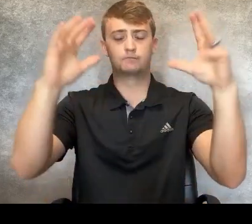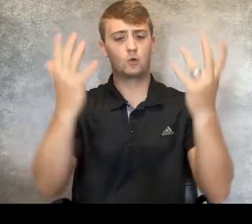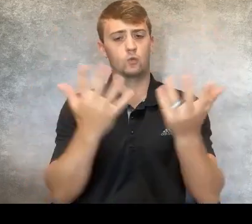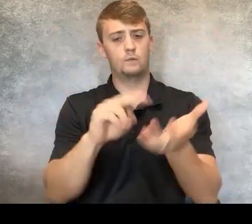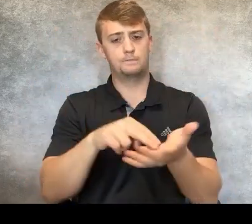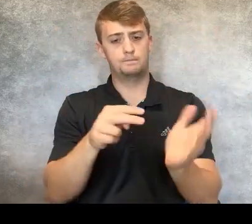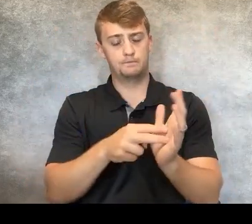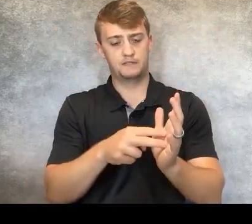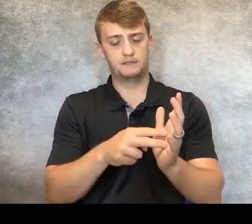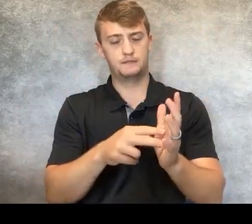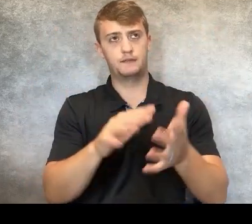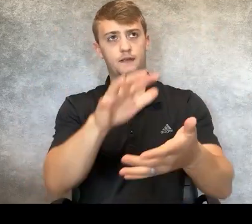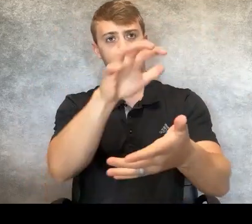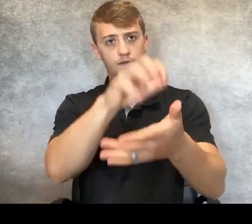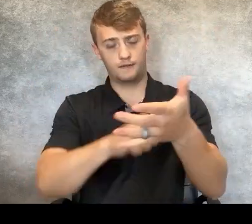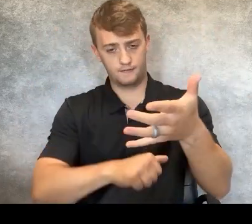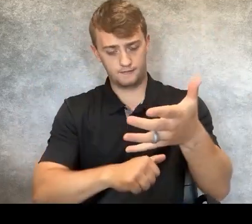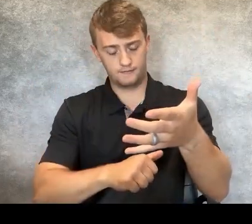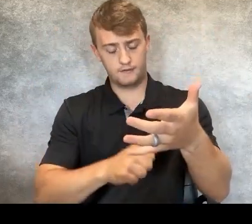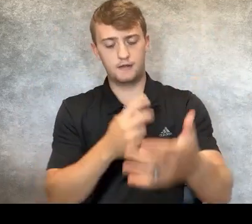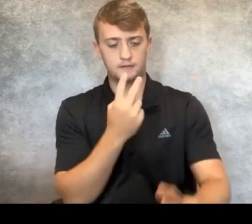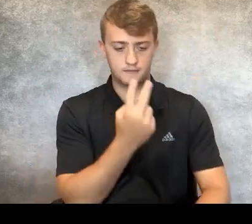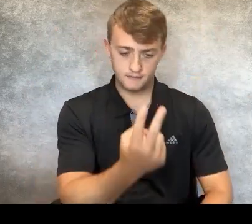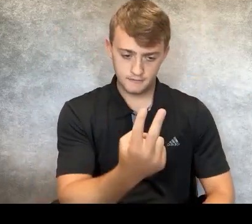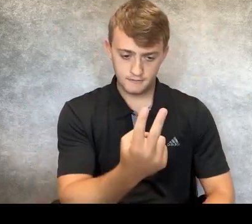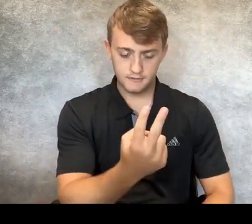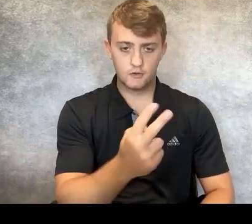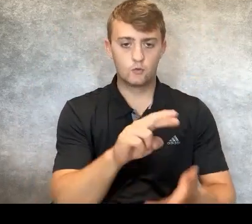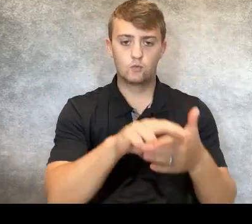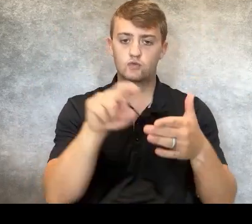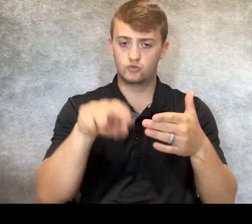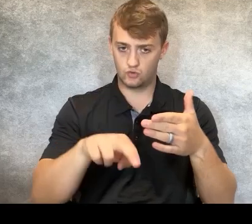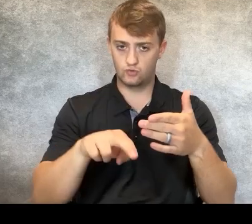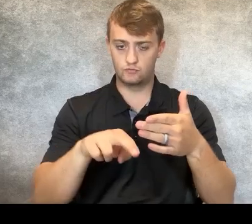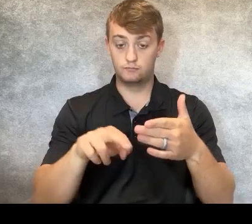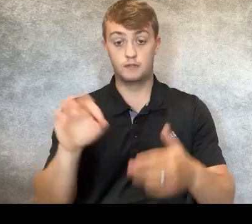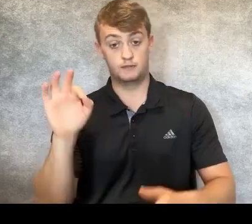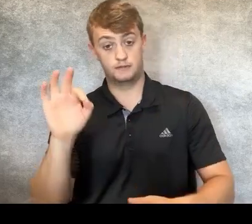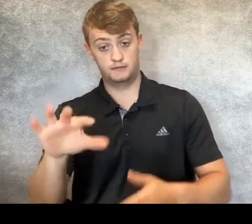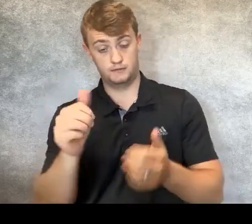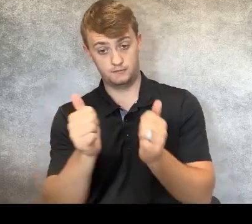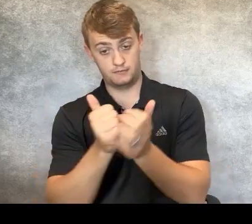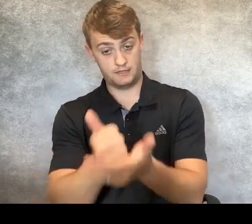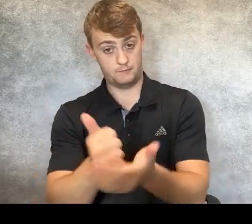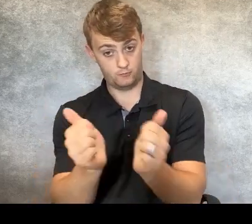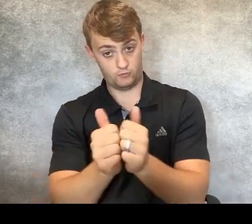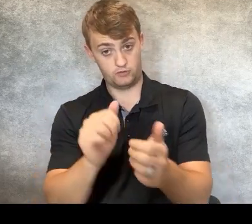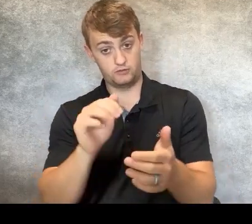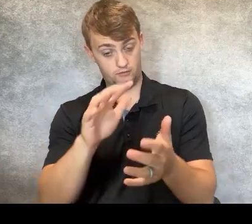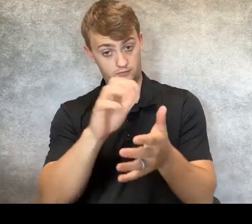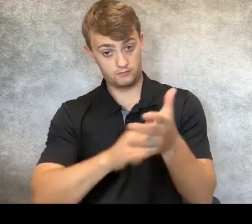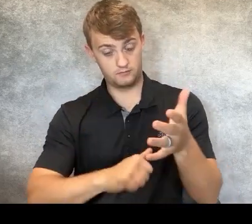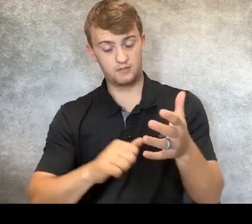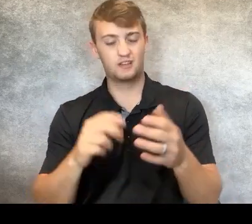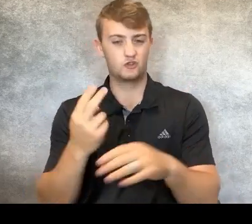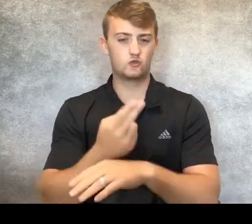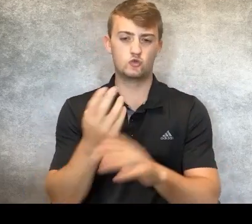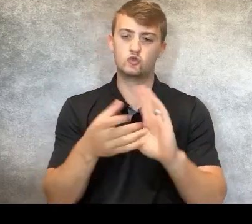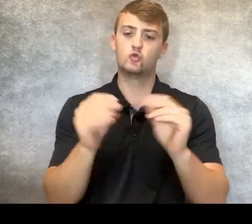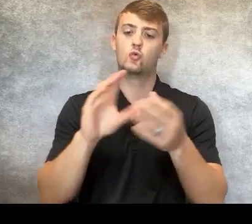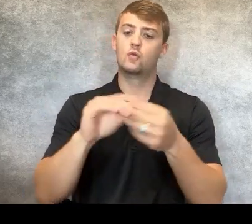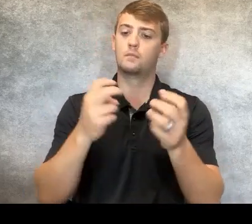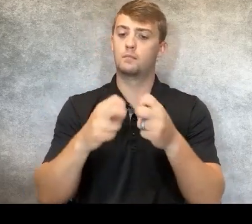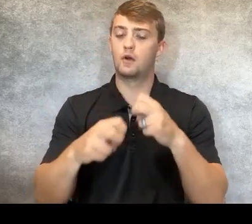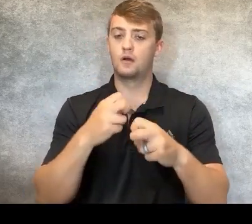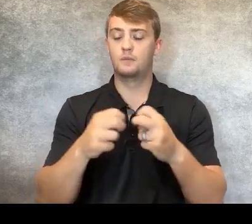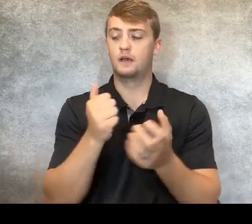it means to take away and see the result. A tip to help with subtraction is to use story problems to